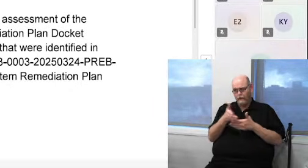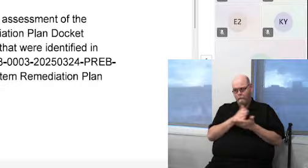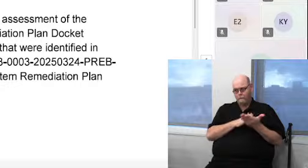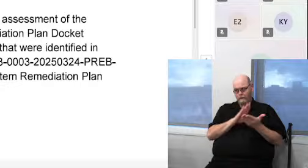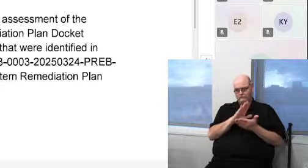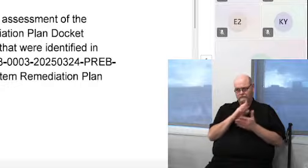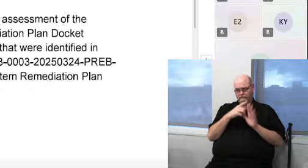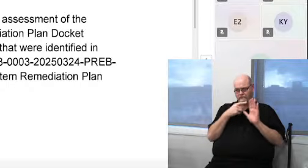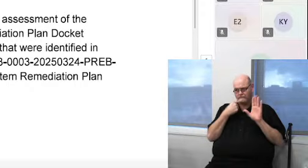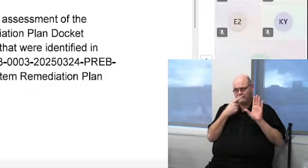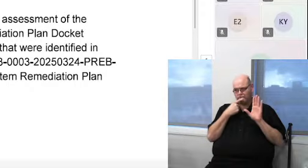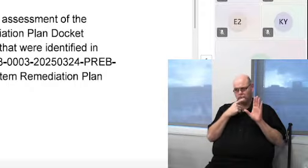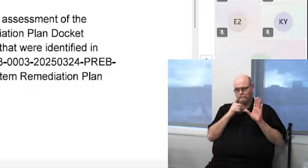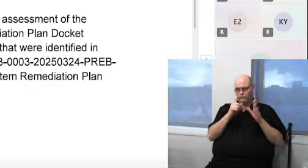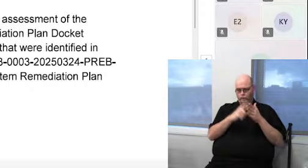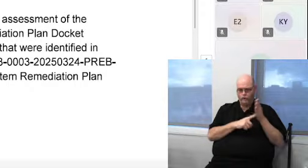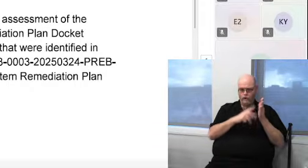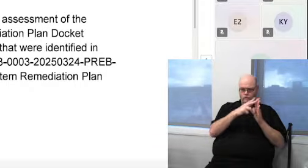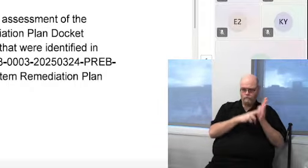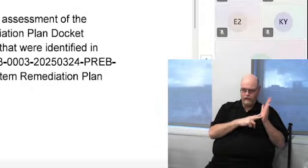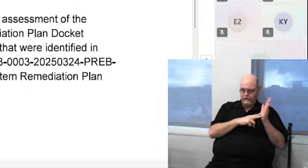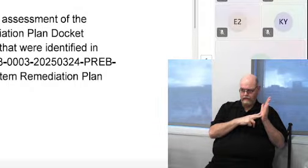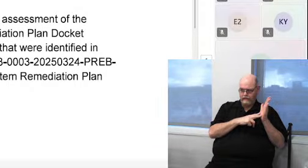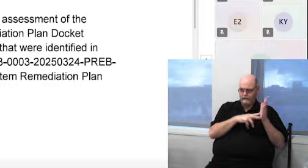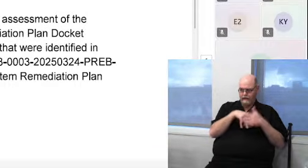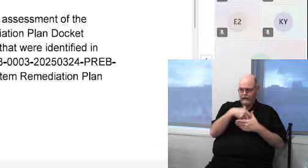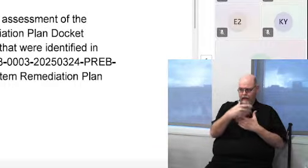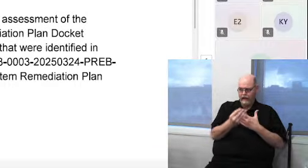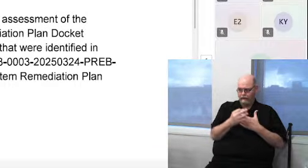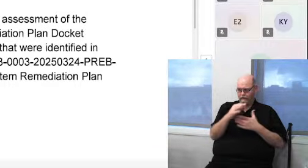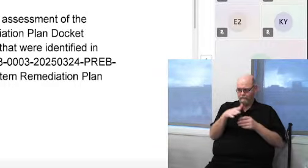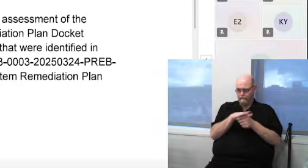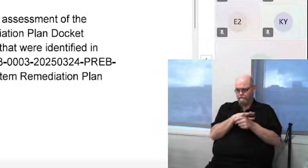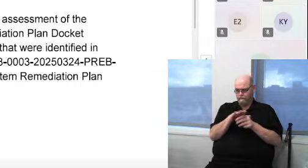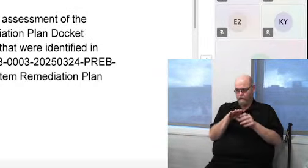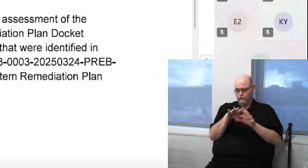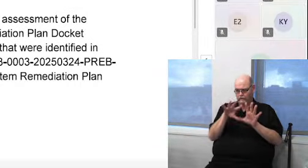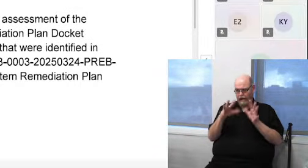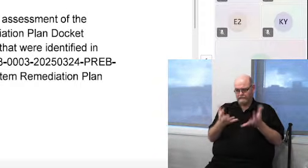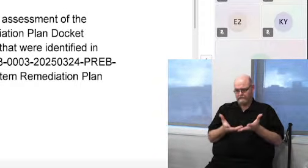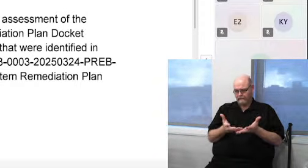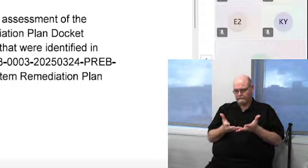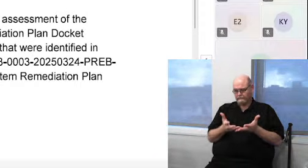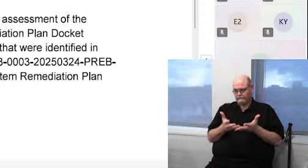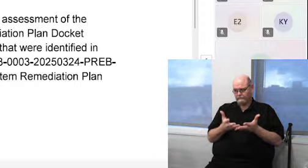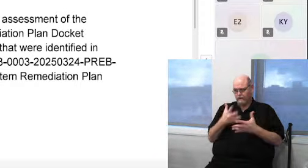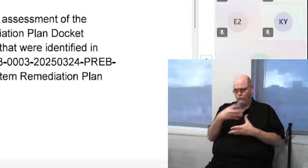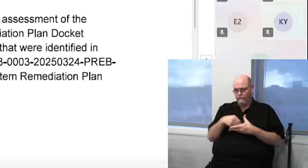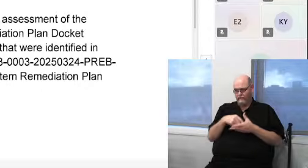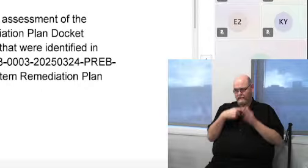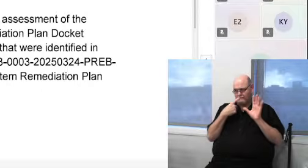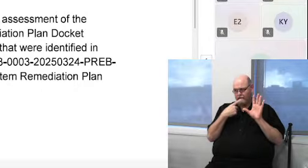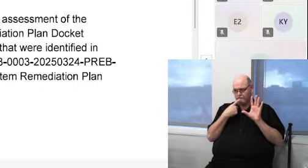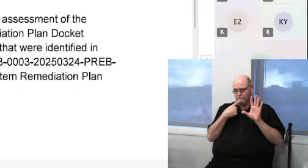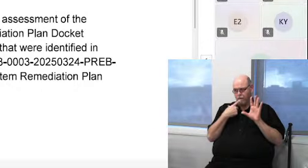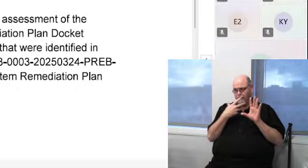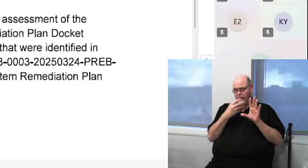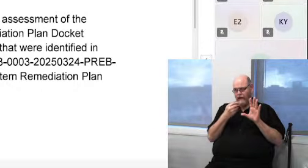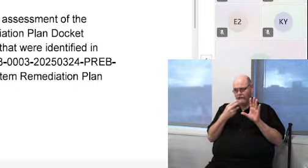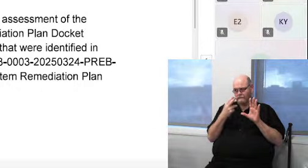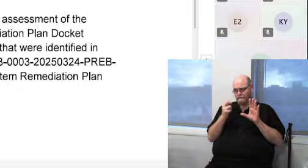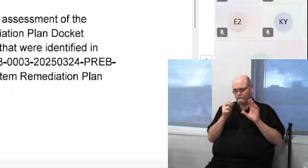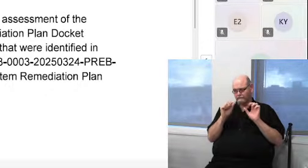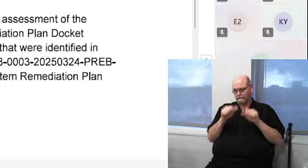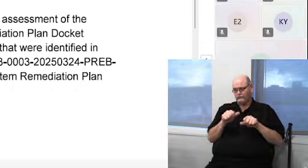I think portions of his testimony were read out of without the full context of how they were stated in the testimony,